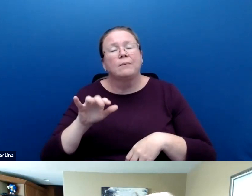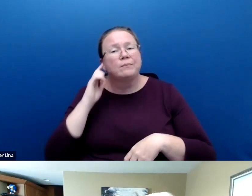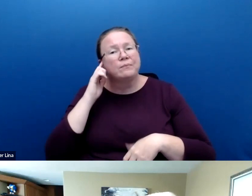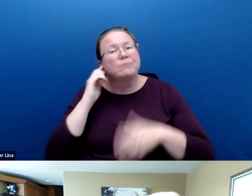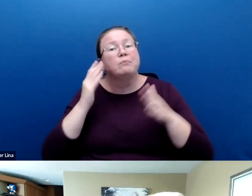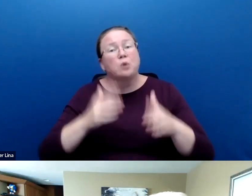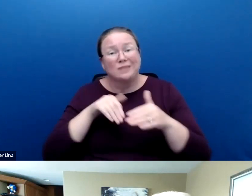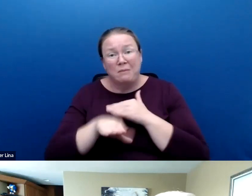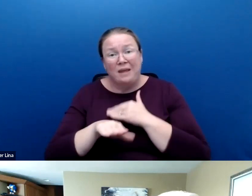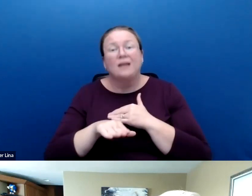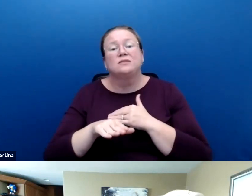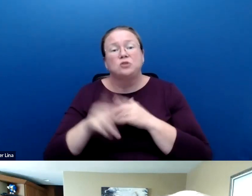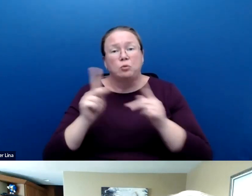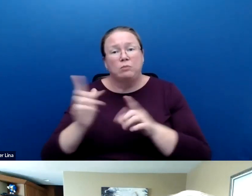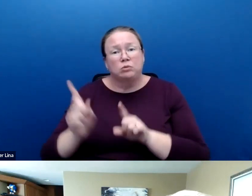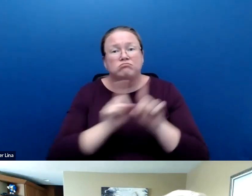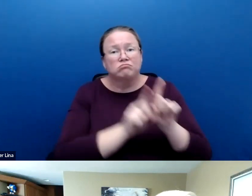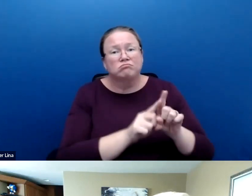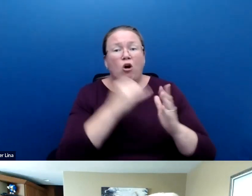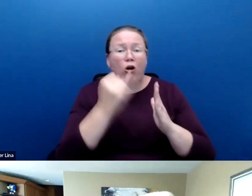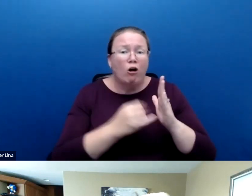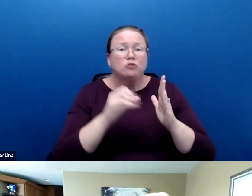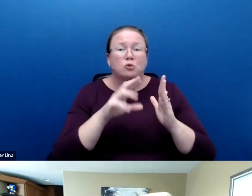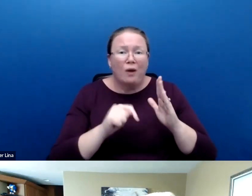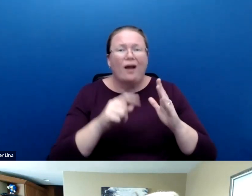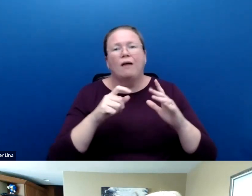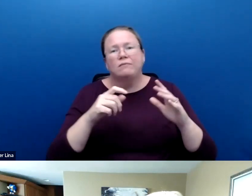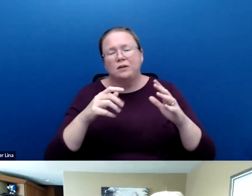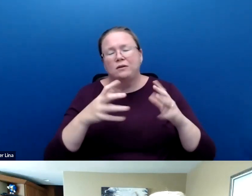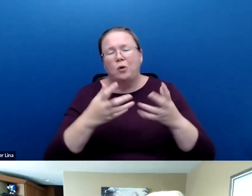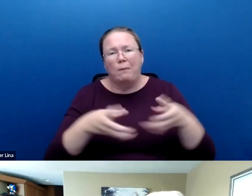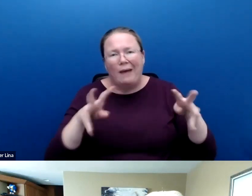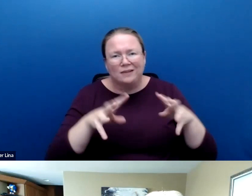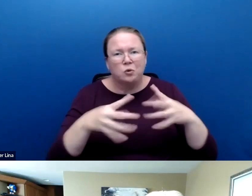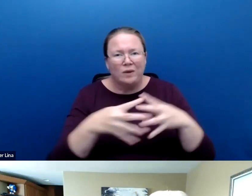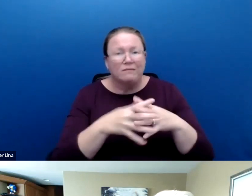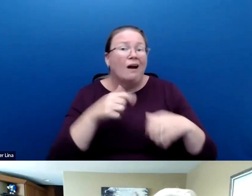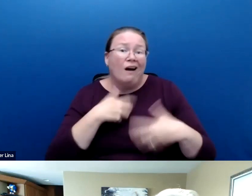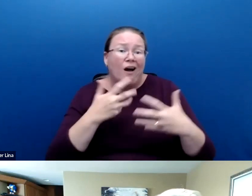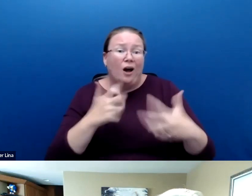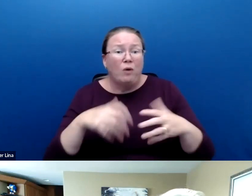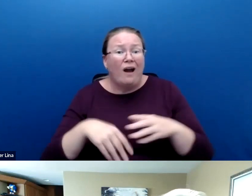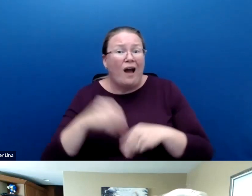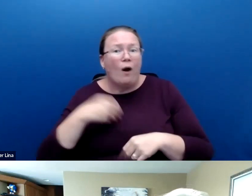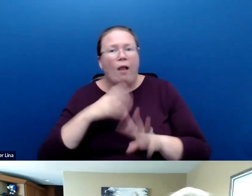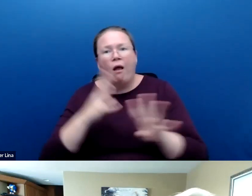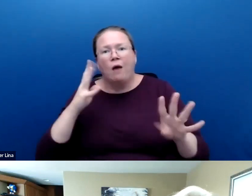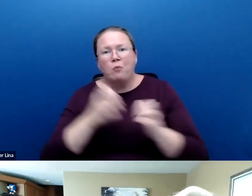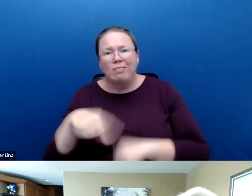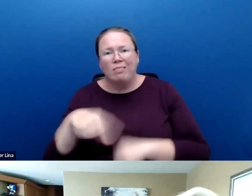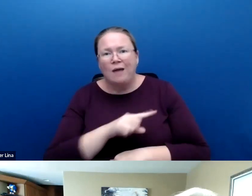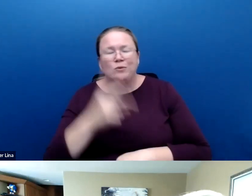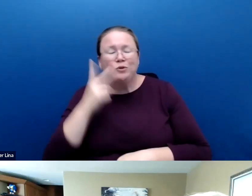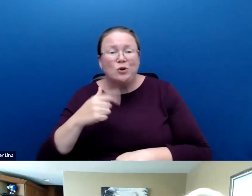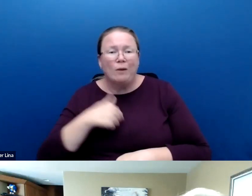person come in to take people to arts and crafts, basket weaving or whatever, I just wanted to get off, so I'd line up with them, and then they'd see